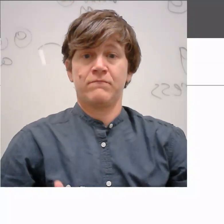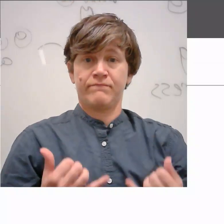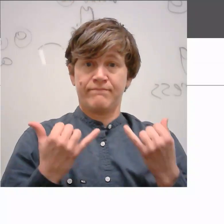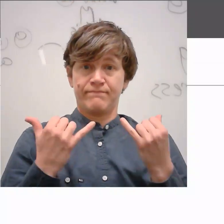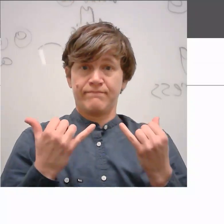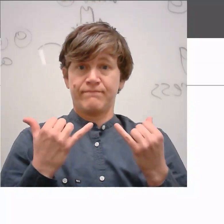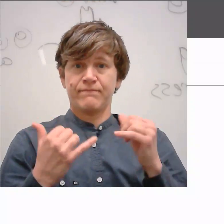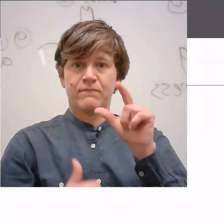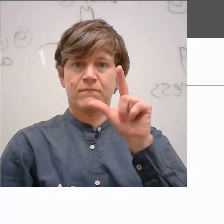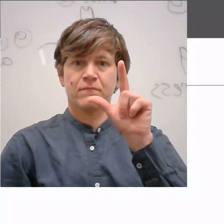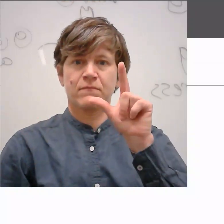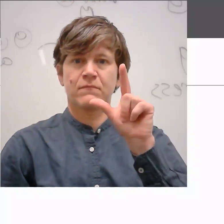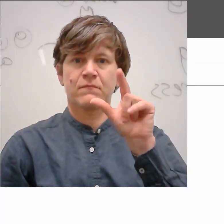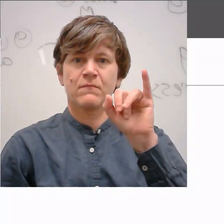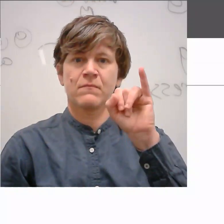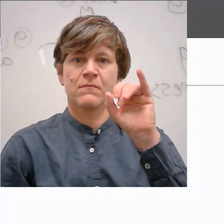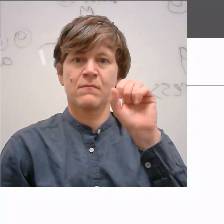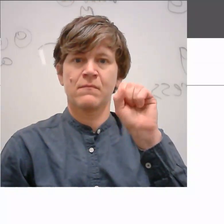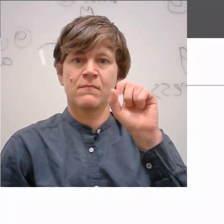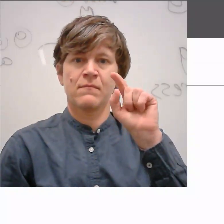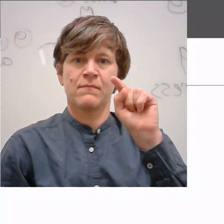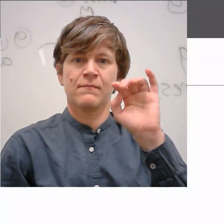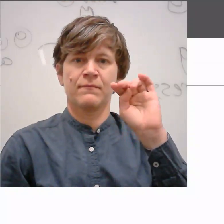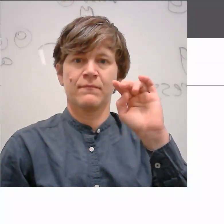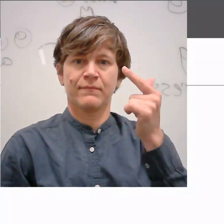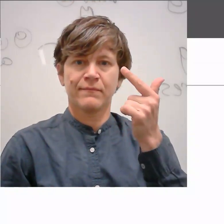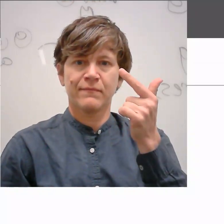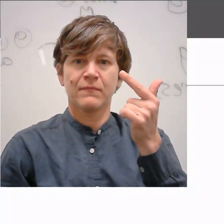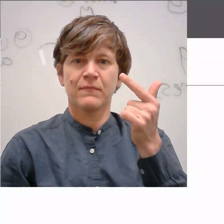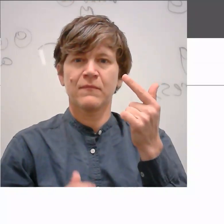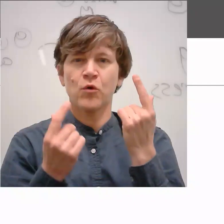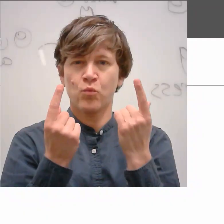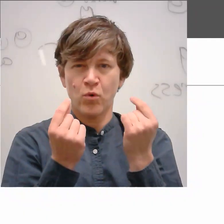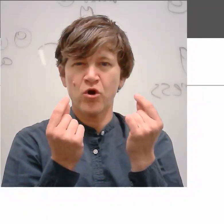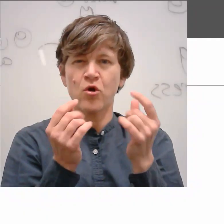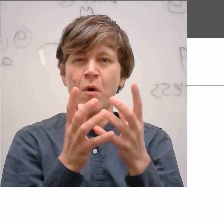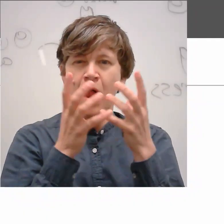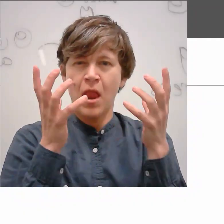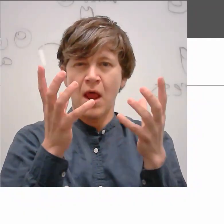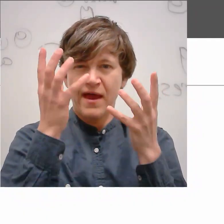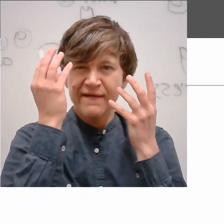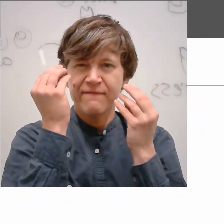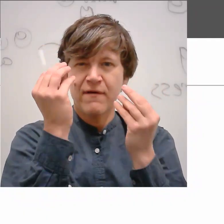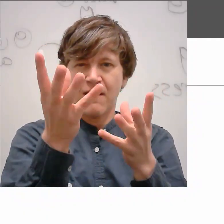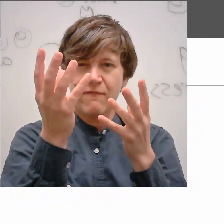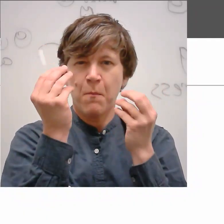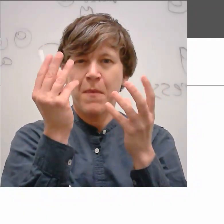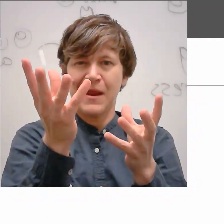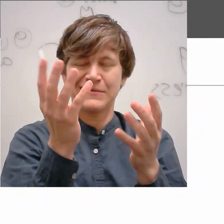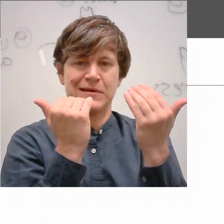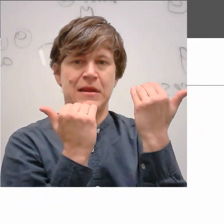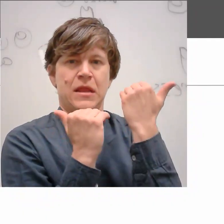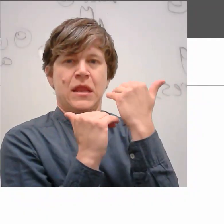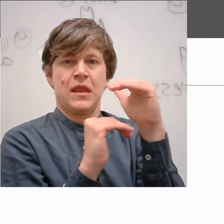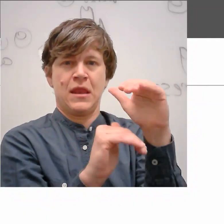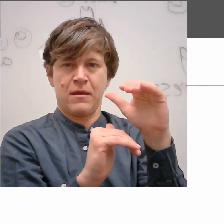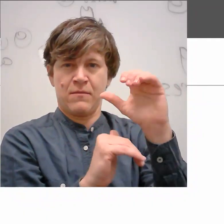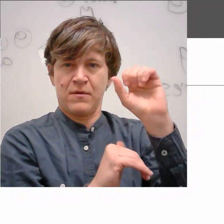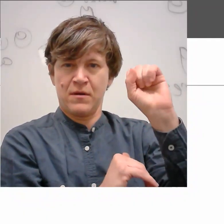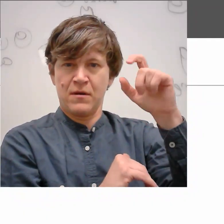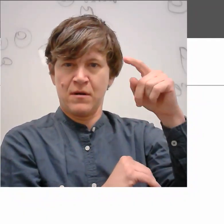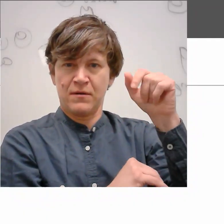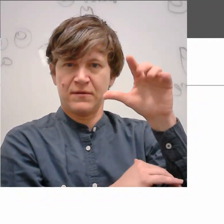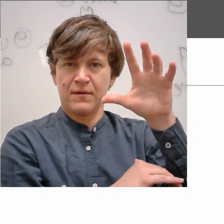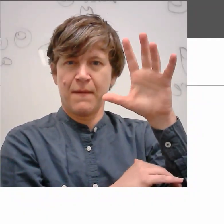typically involves fitting a lot of information into a finite space. So we need